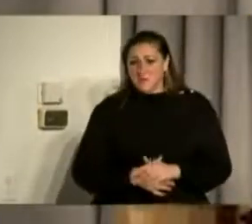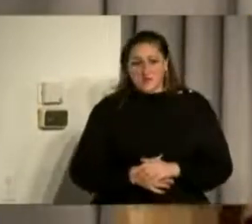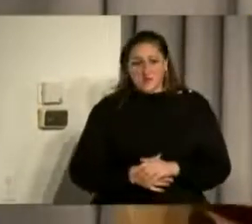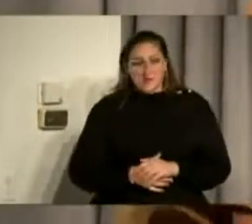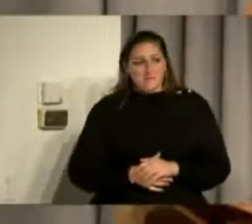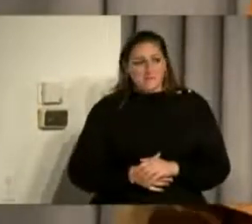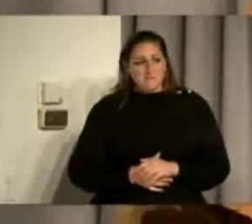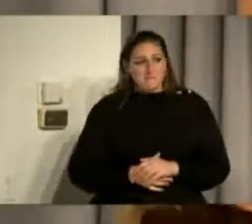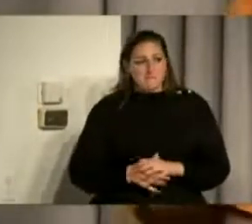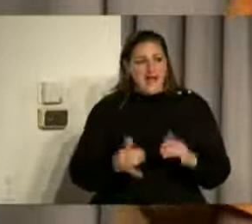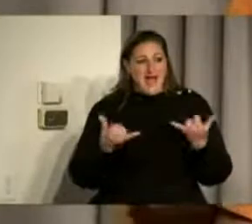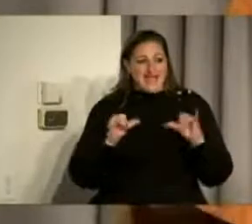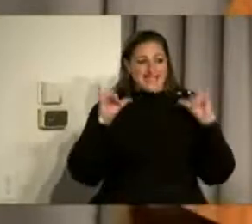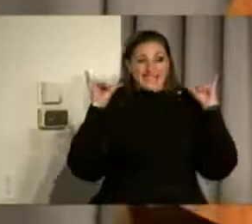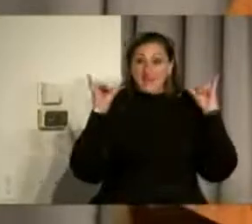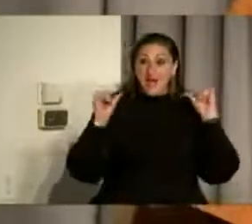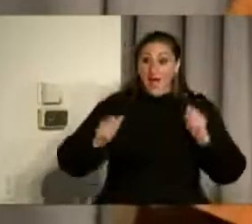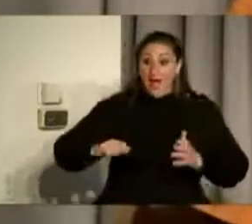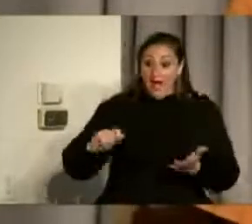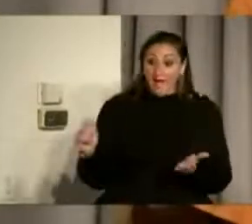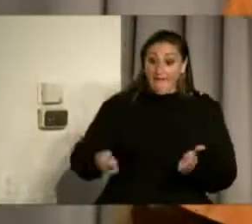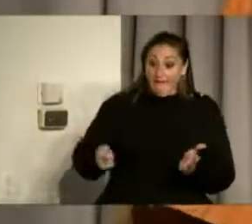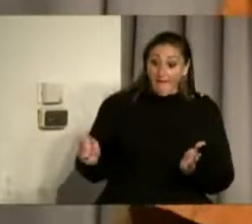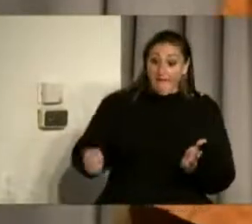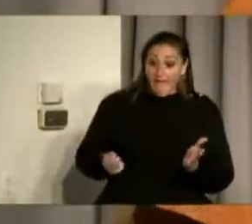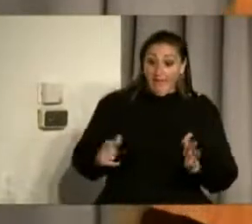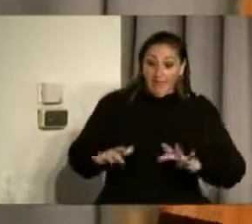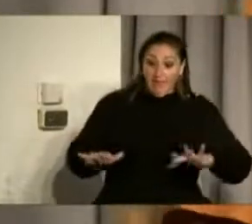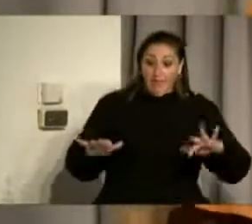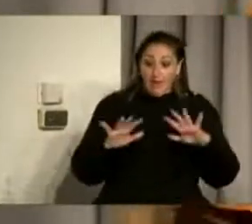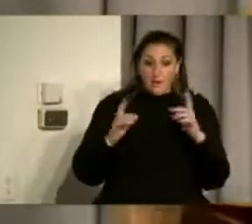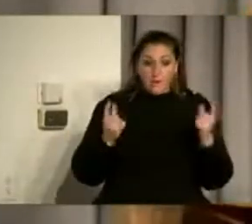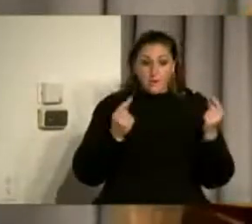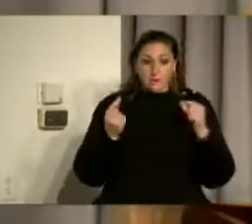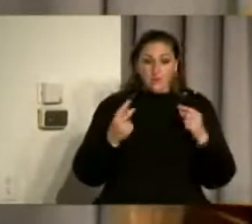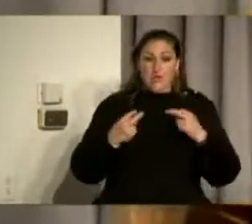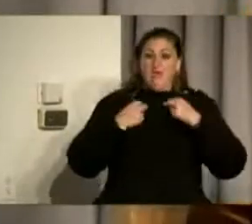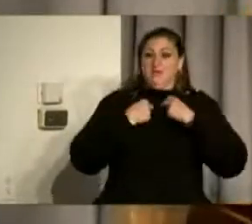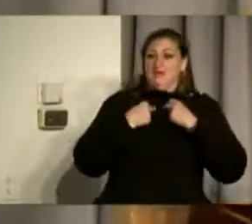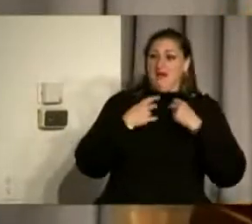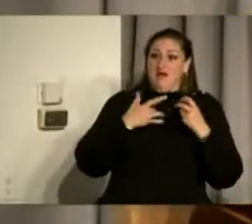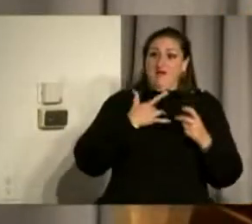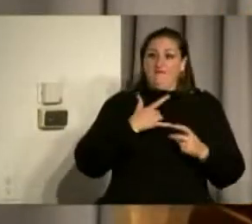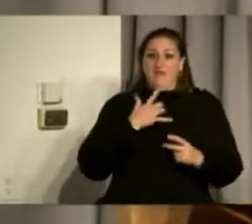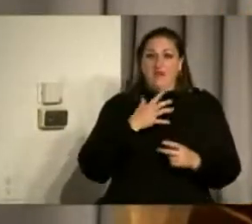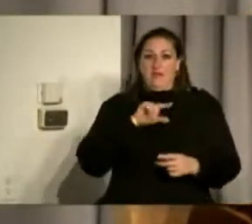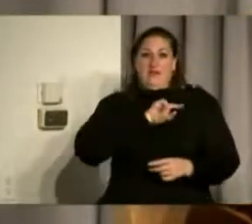And I still feel bad about doing something too. I was in one of those rock and hard places.